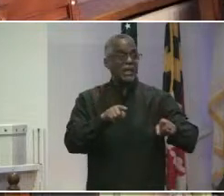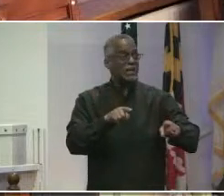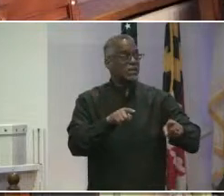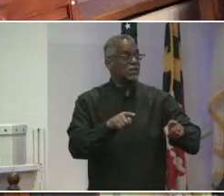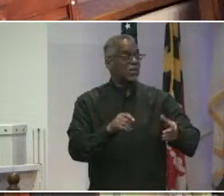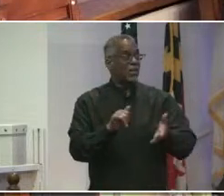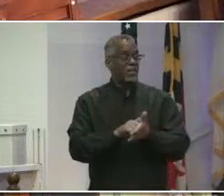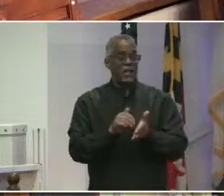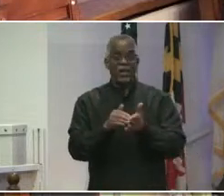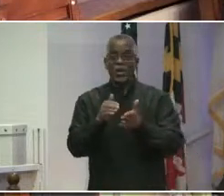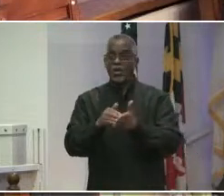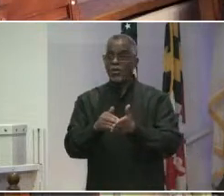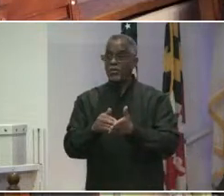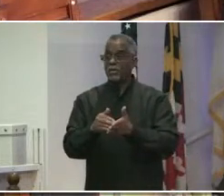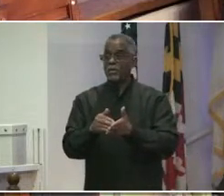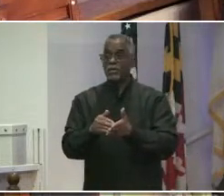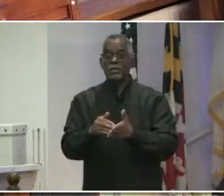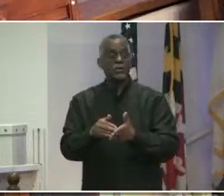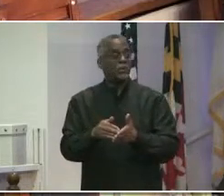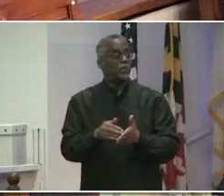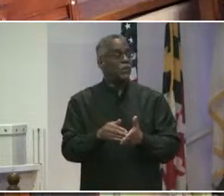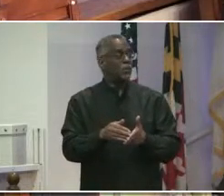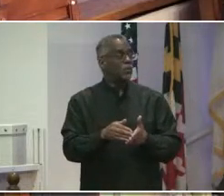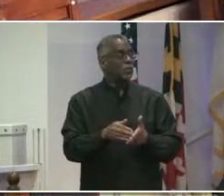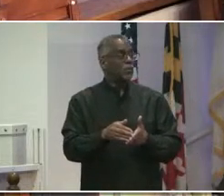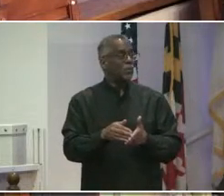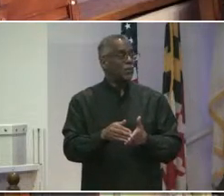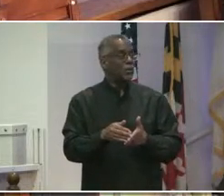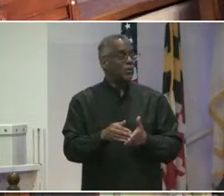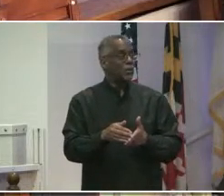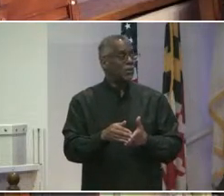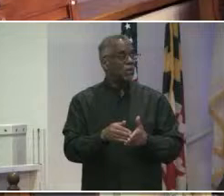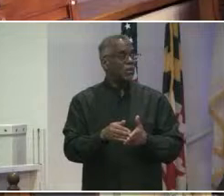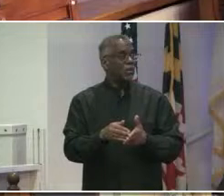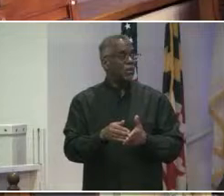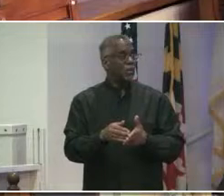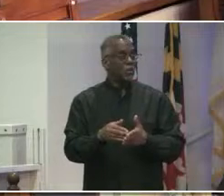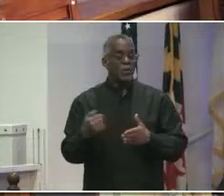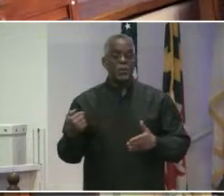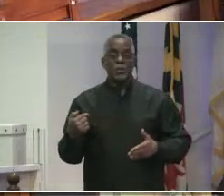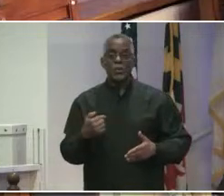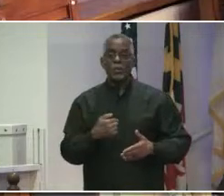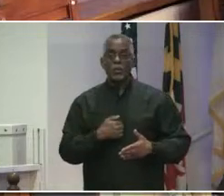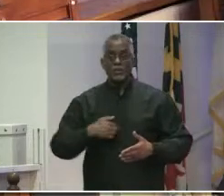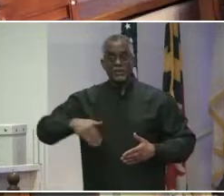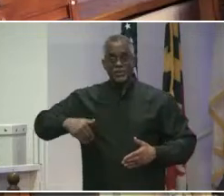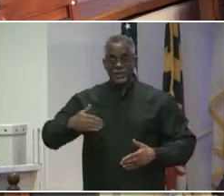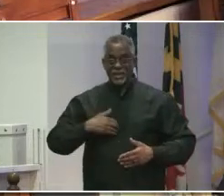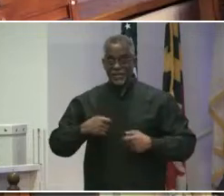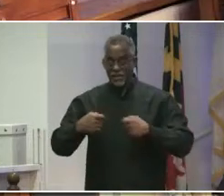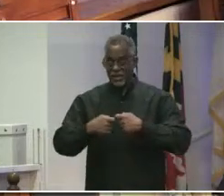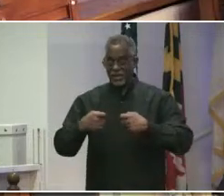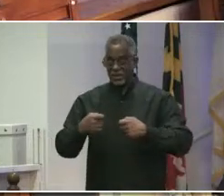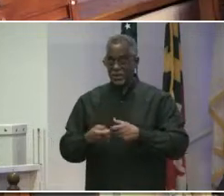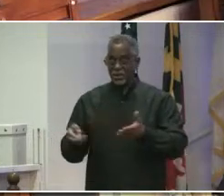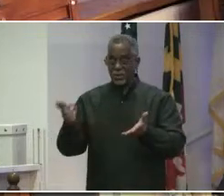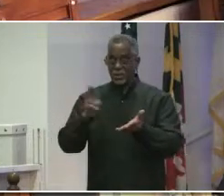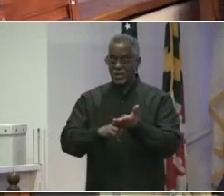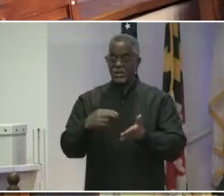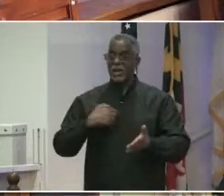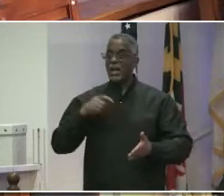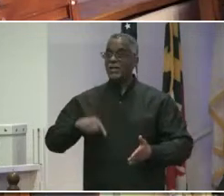often right now. We're going to get us to Eventbrite soon, electronic registration. But I need you to sign up. So